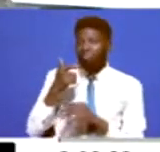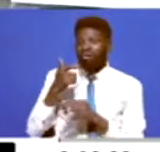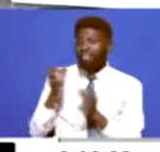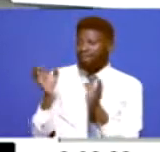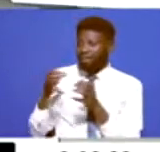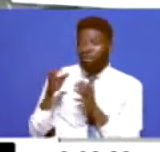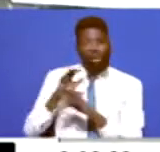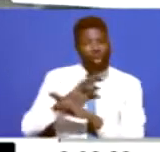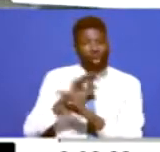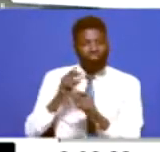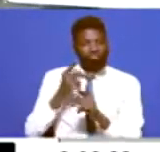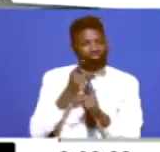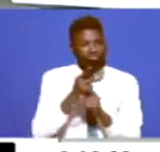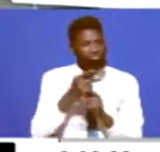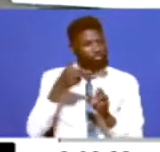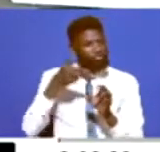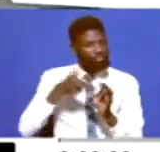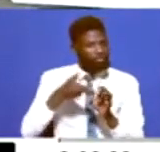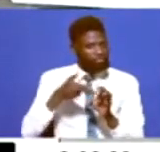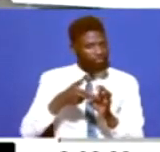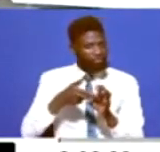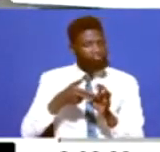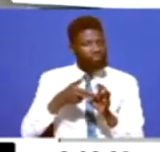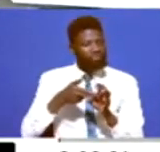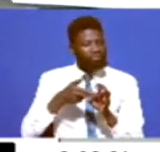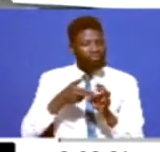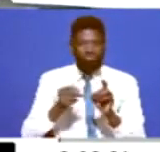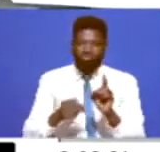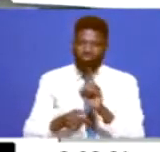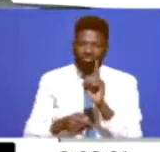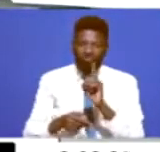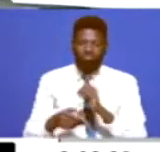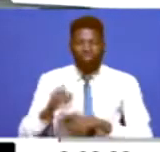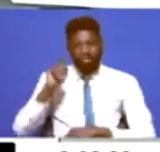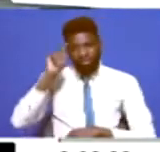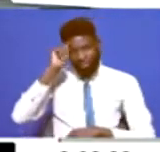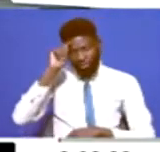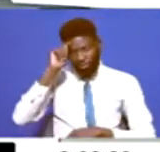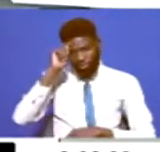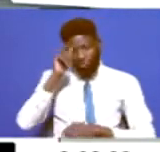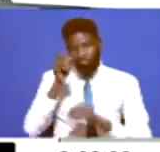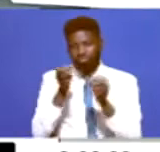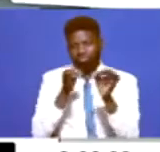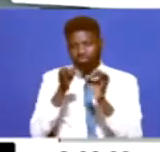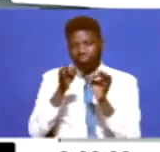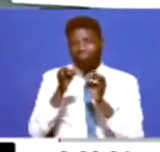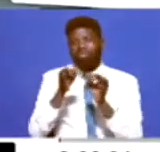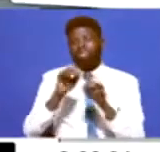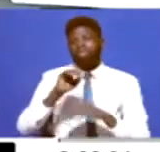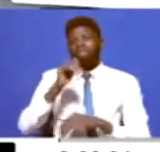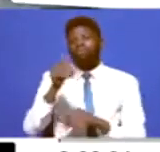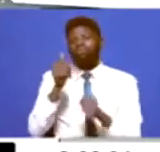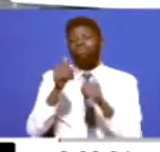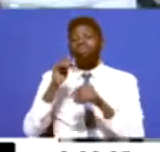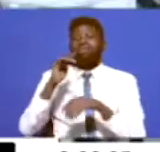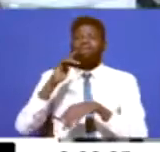petroleum products. Timothy Kipnose takes stock of the towns and cities most affected by the fuel